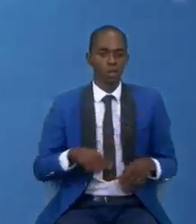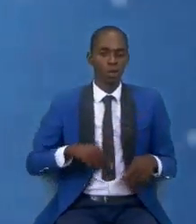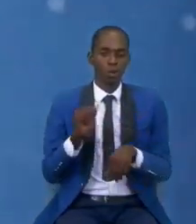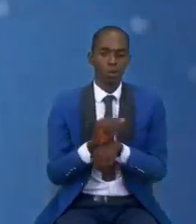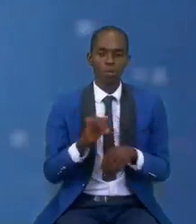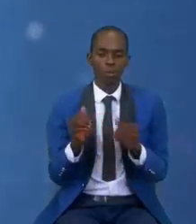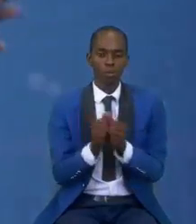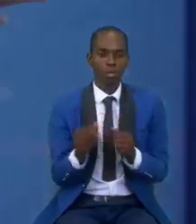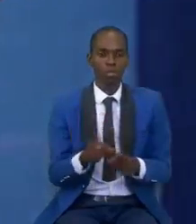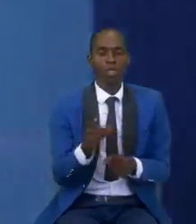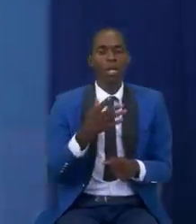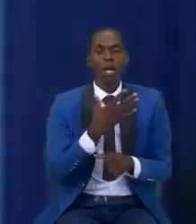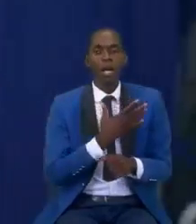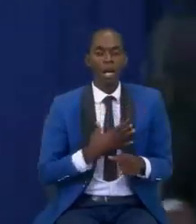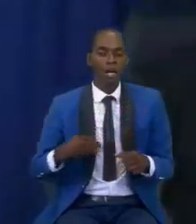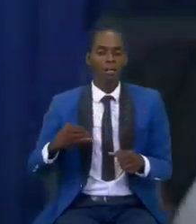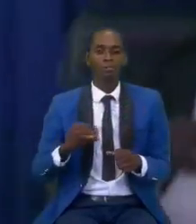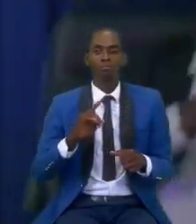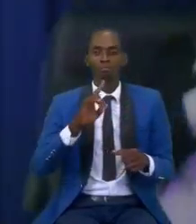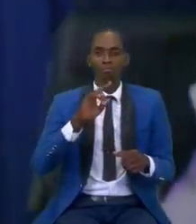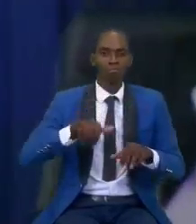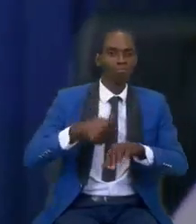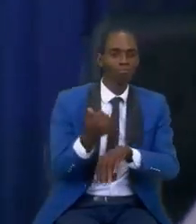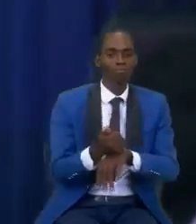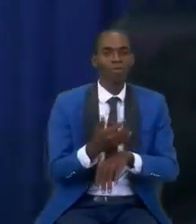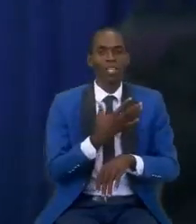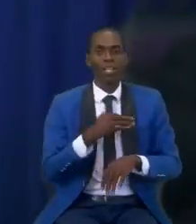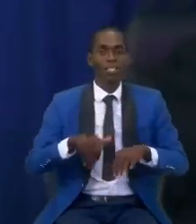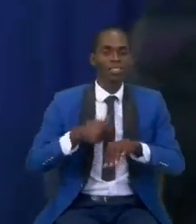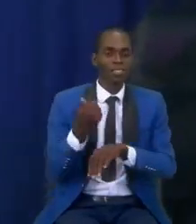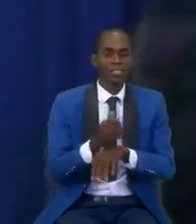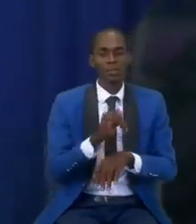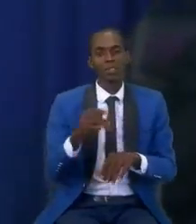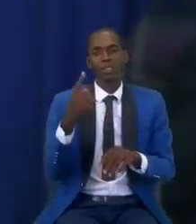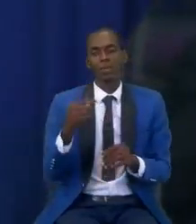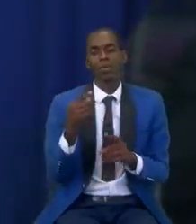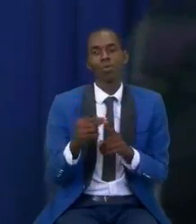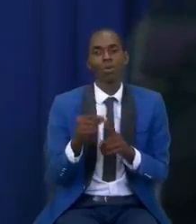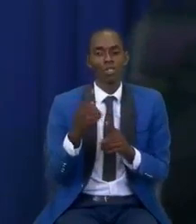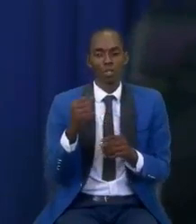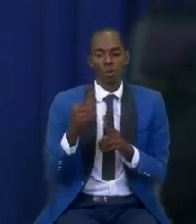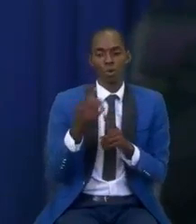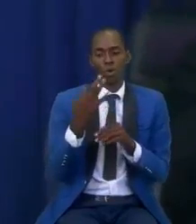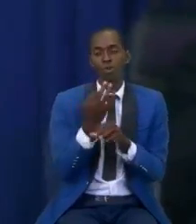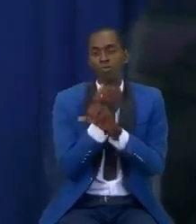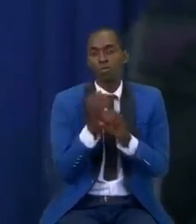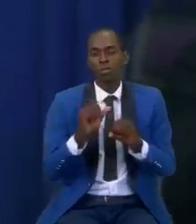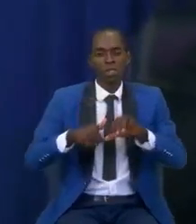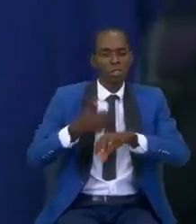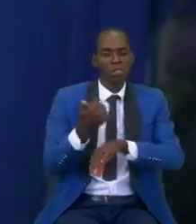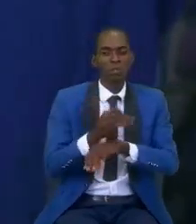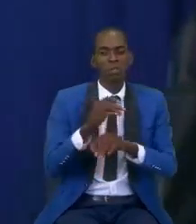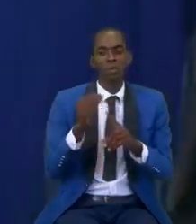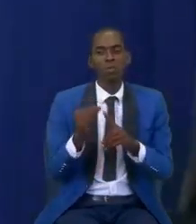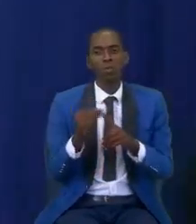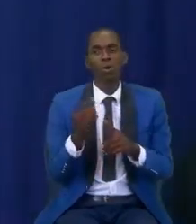confirming the word, of salvation, confirming the word and the word of transformation in our lives,